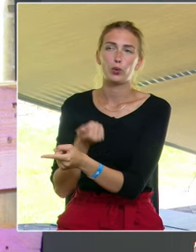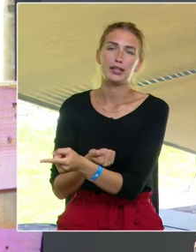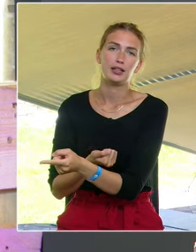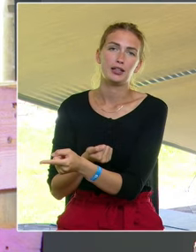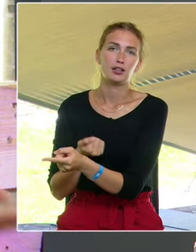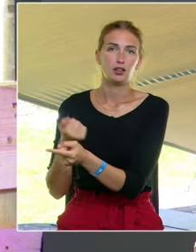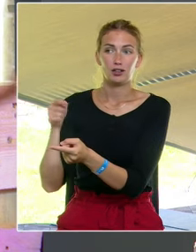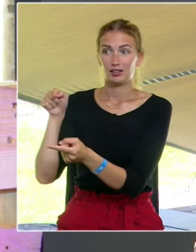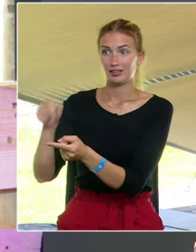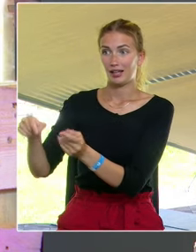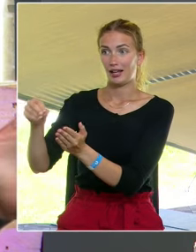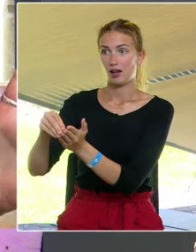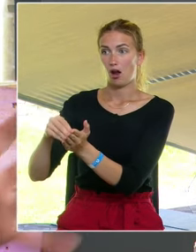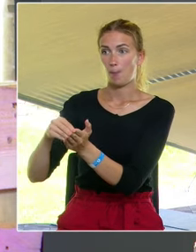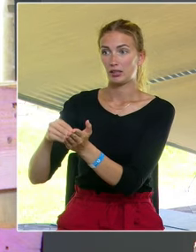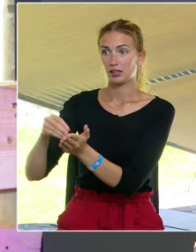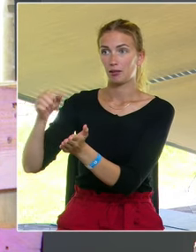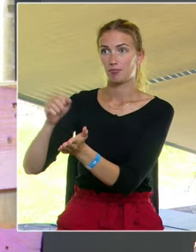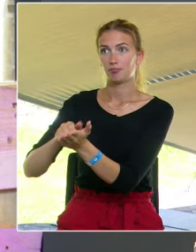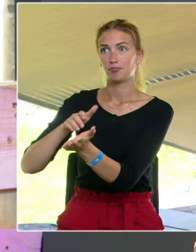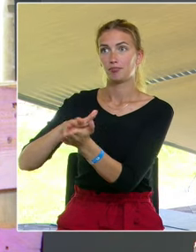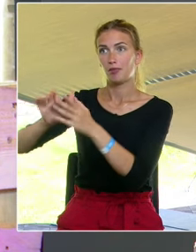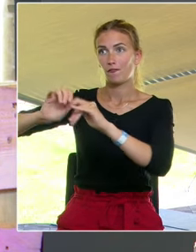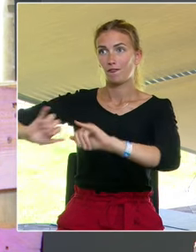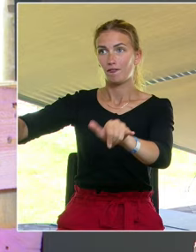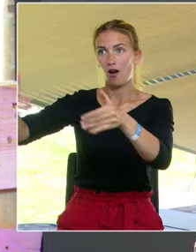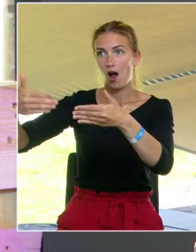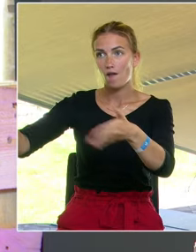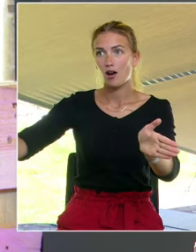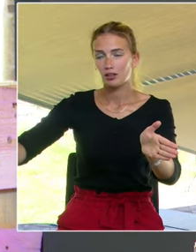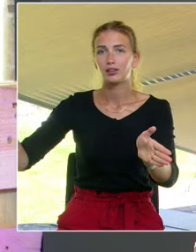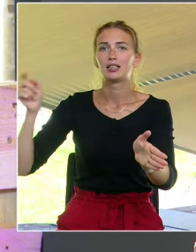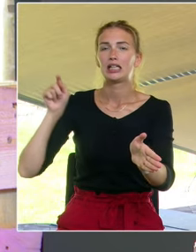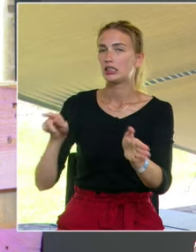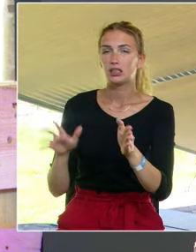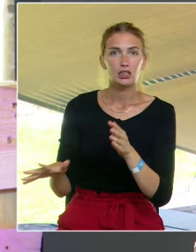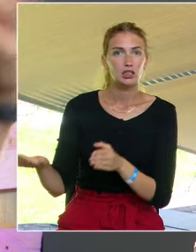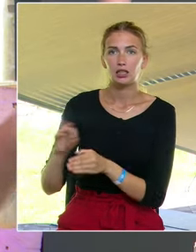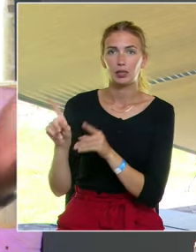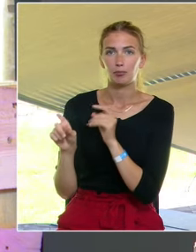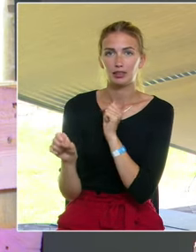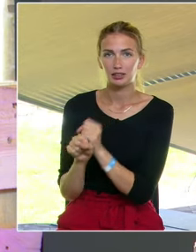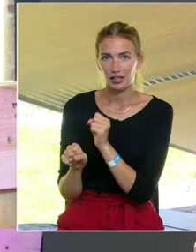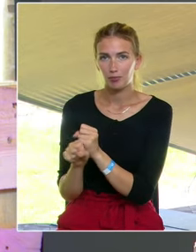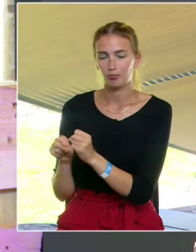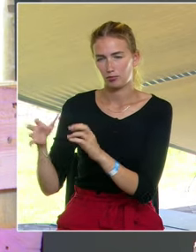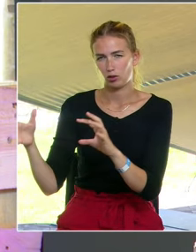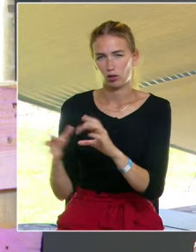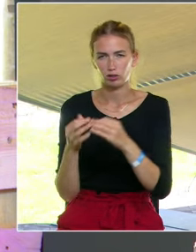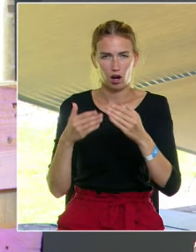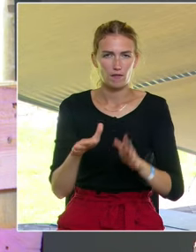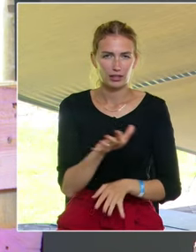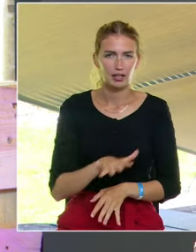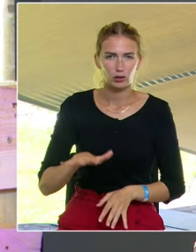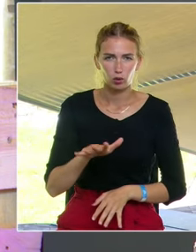would publish the data they have in a systematic manner, everything they do in terms of improving the public sphere in Estonia